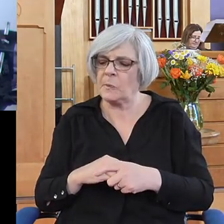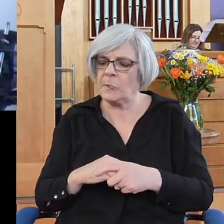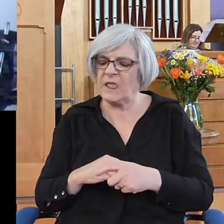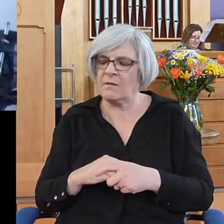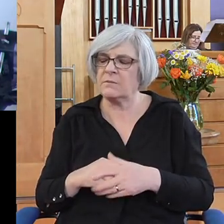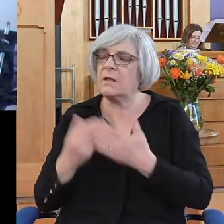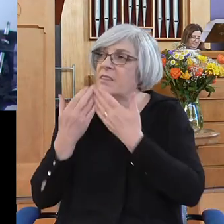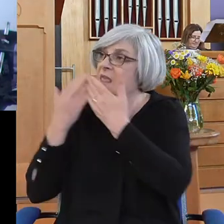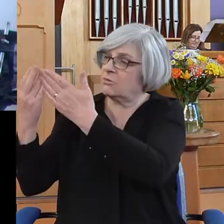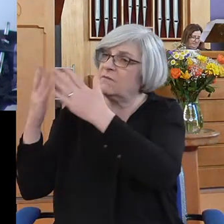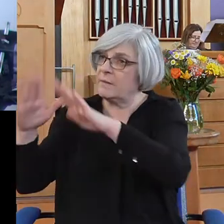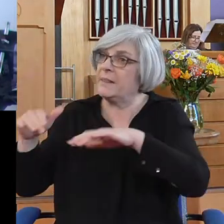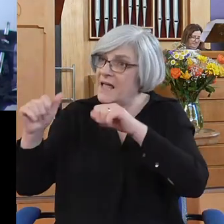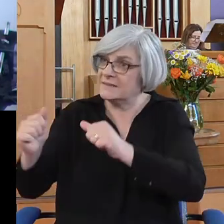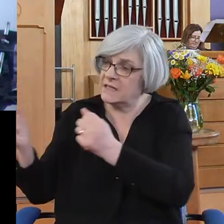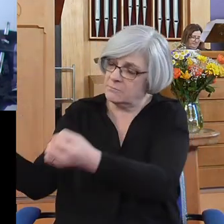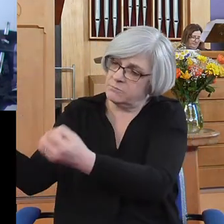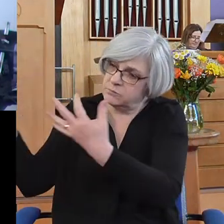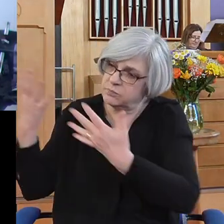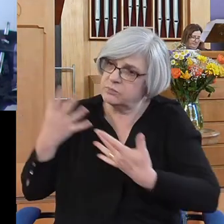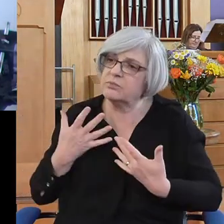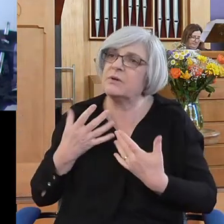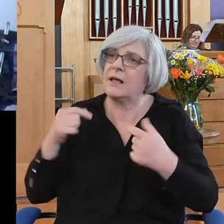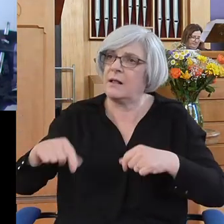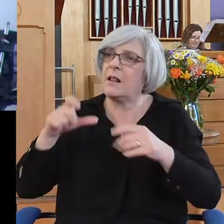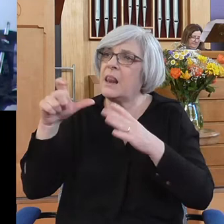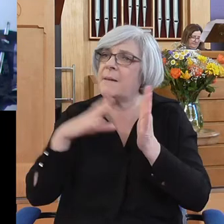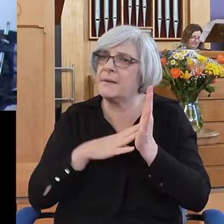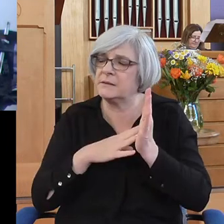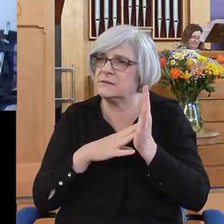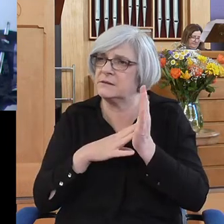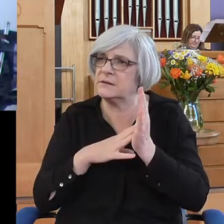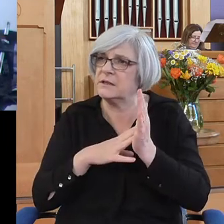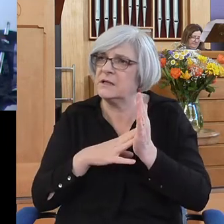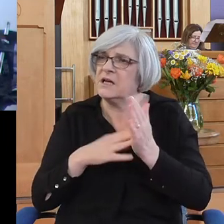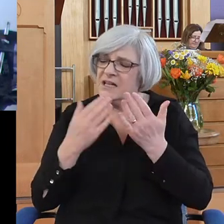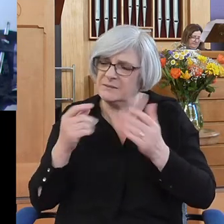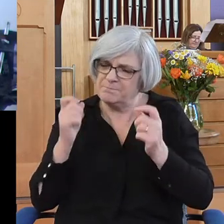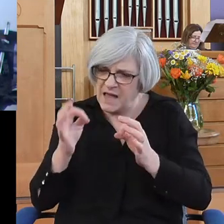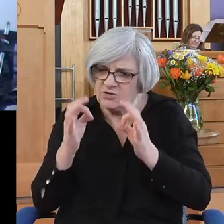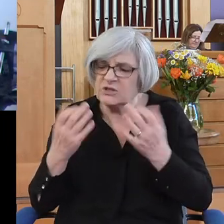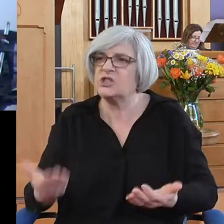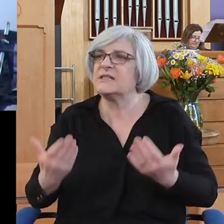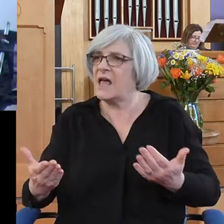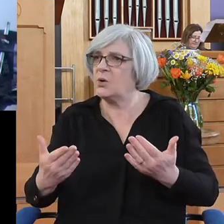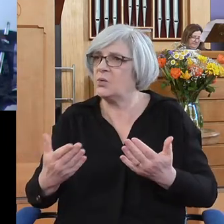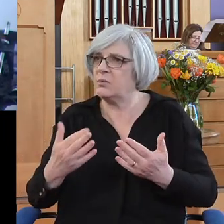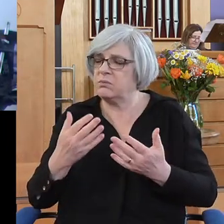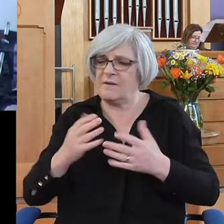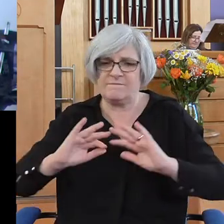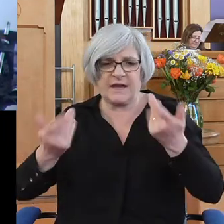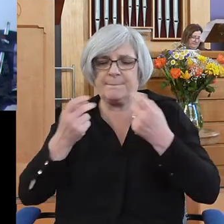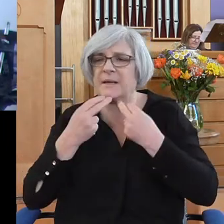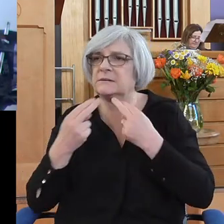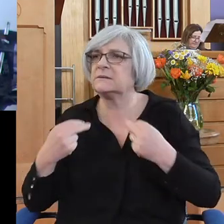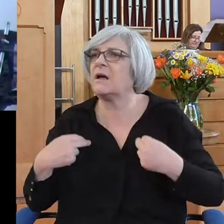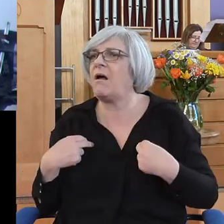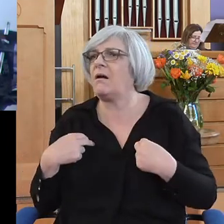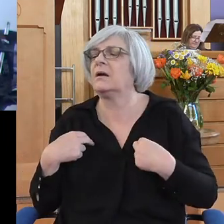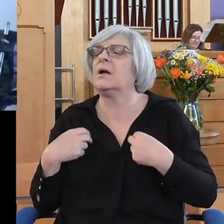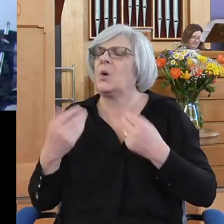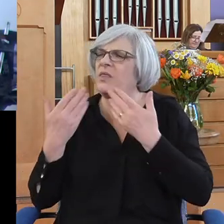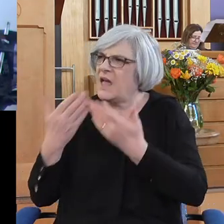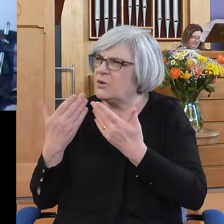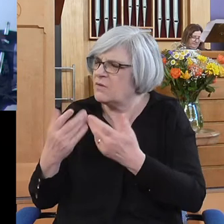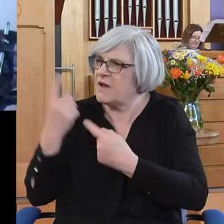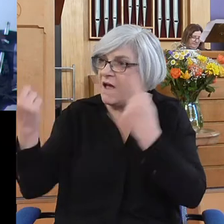We thank you for the blessings you have poured on us here in Claremont, especially in this period of vacancy. We continue to thank you for all who bring